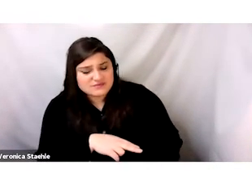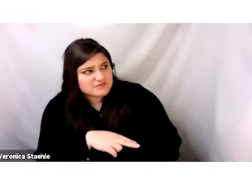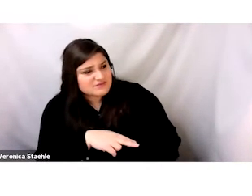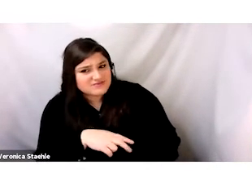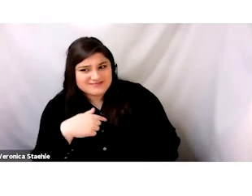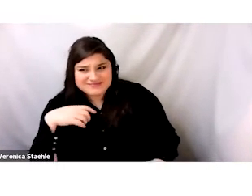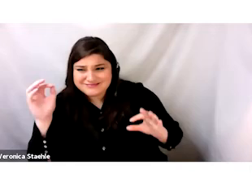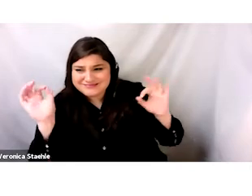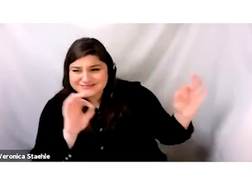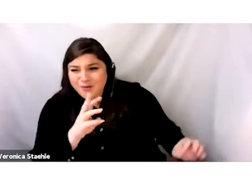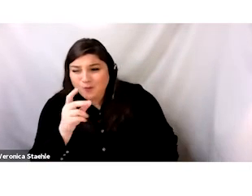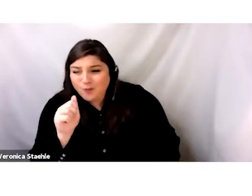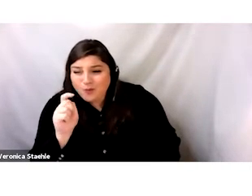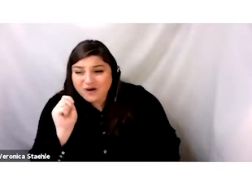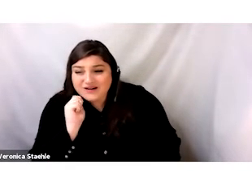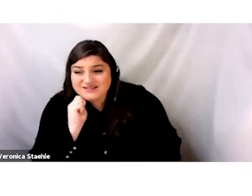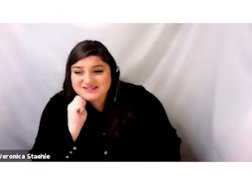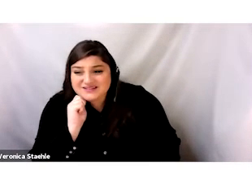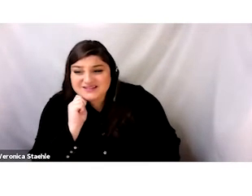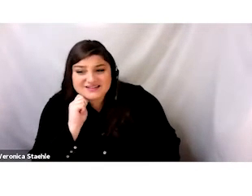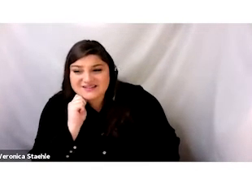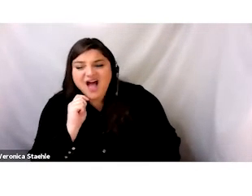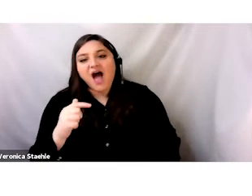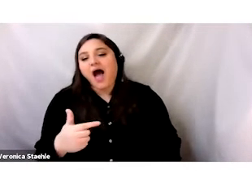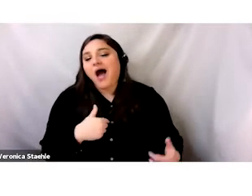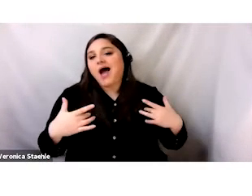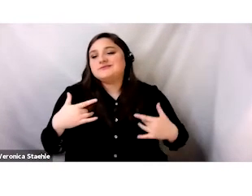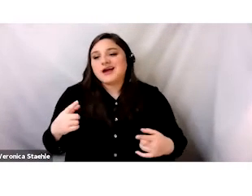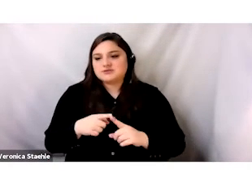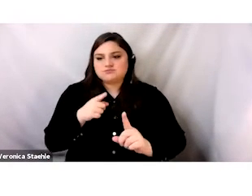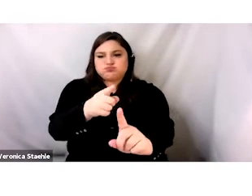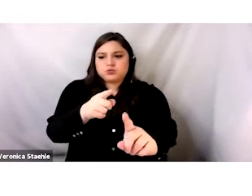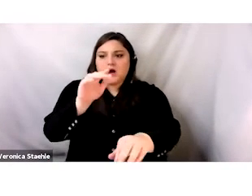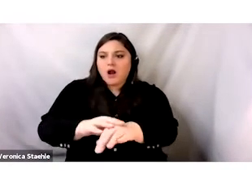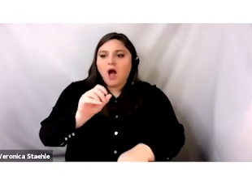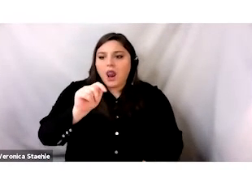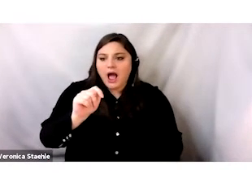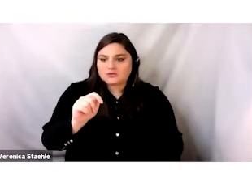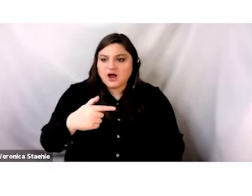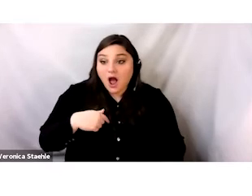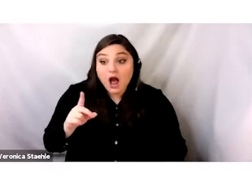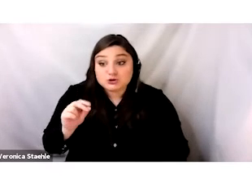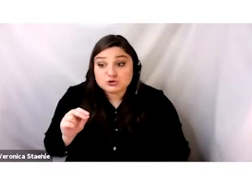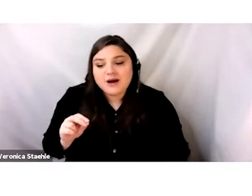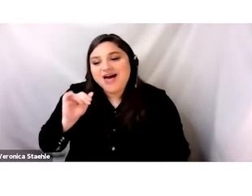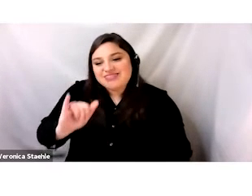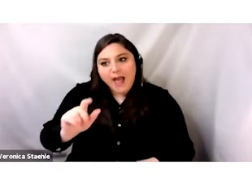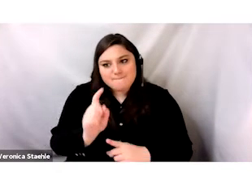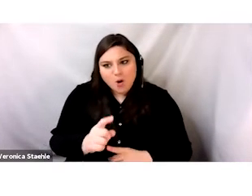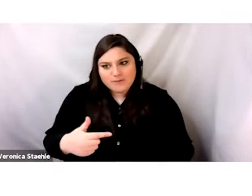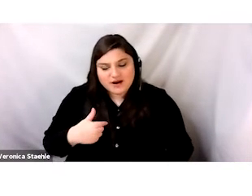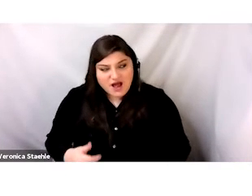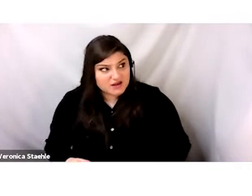for calling people out. I don't really care the situation. And that was definitely one of those moments, because that